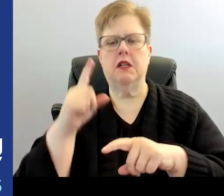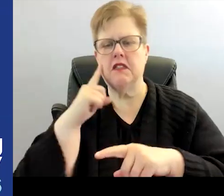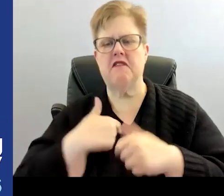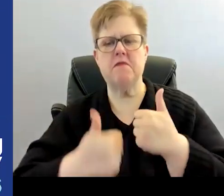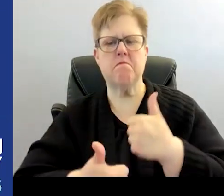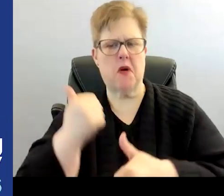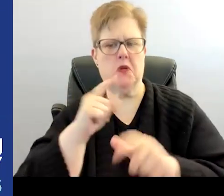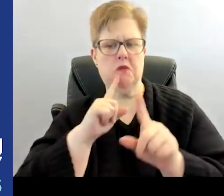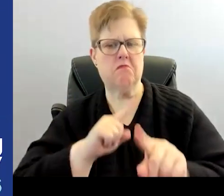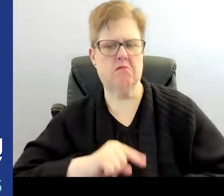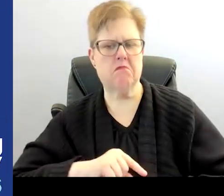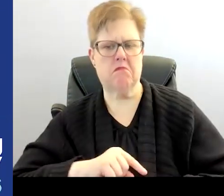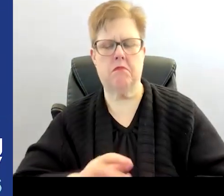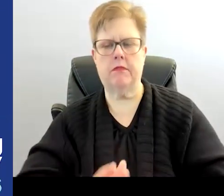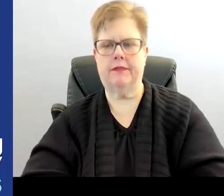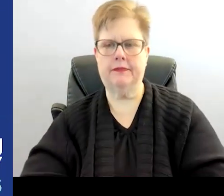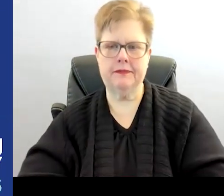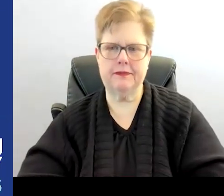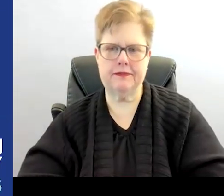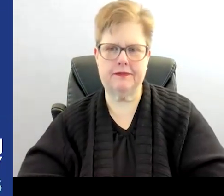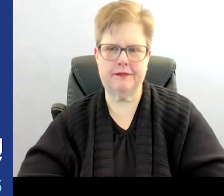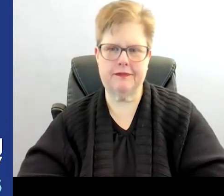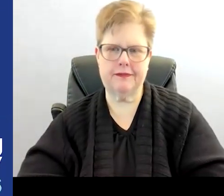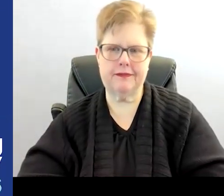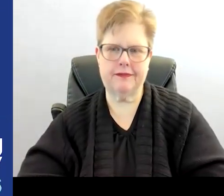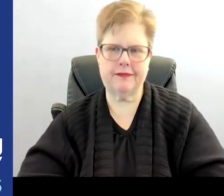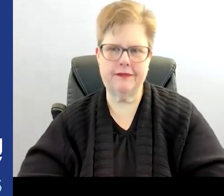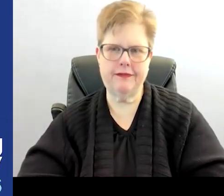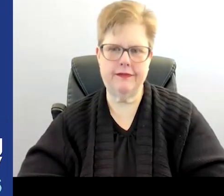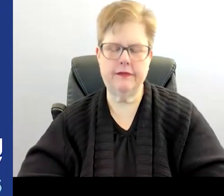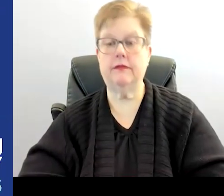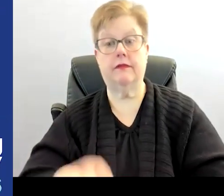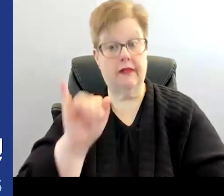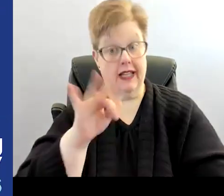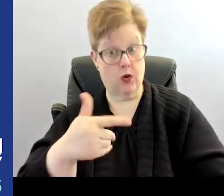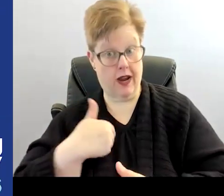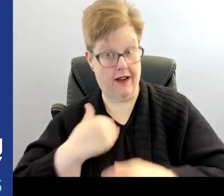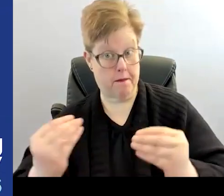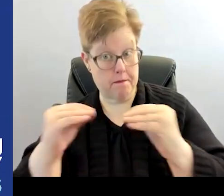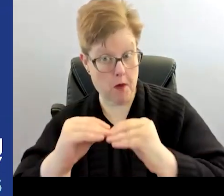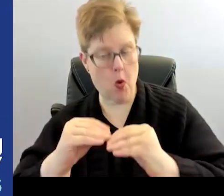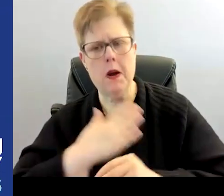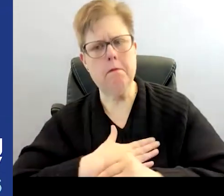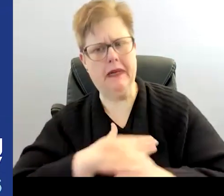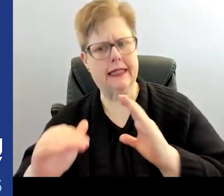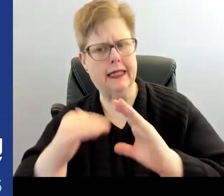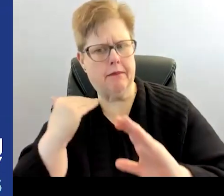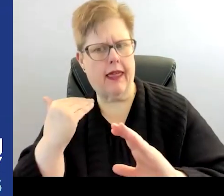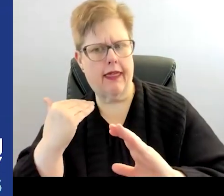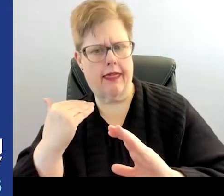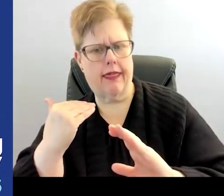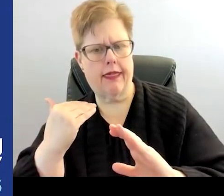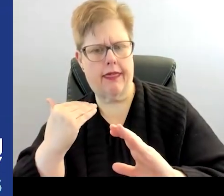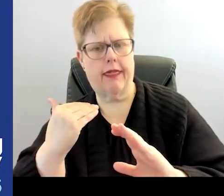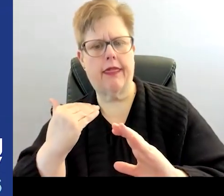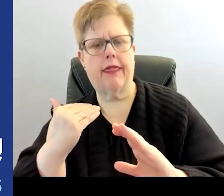most of the questions. Um, if you have more, please do email us at